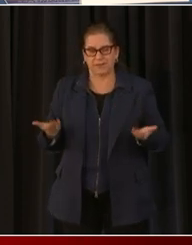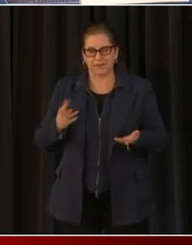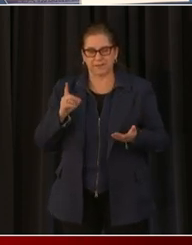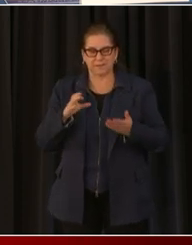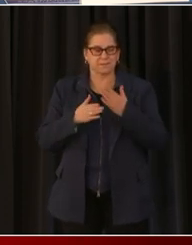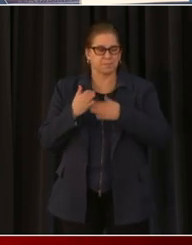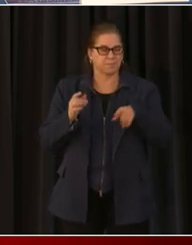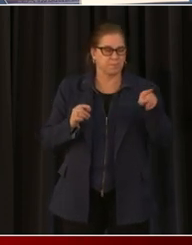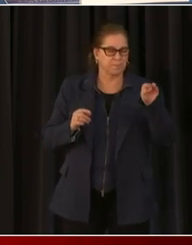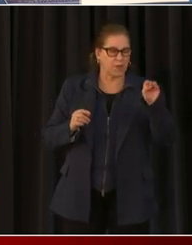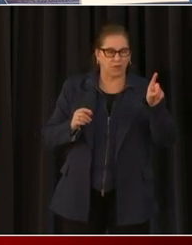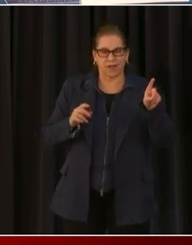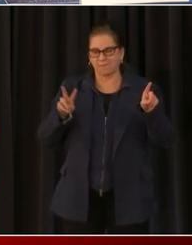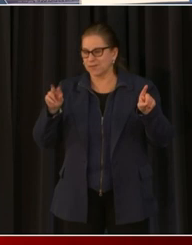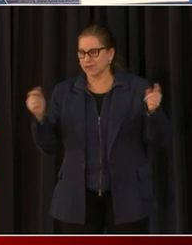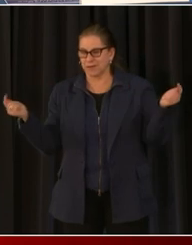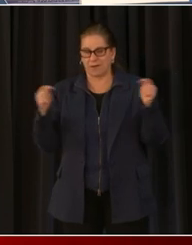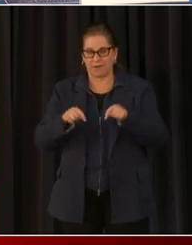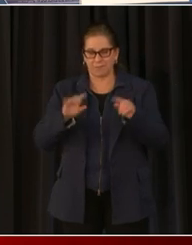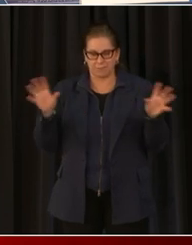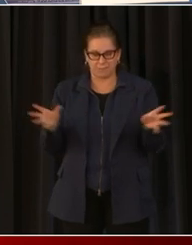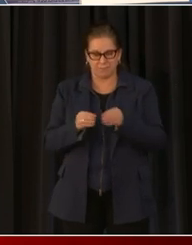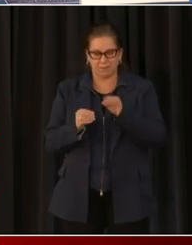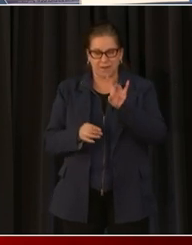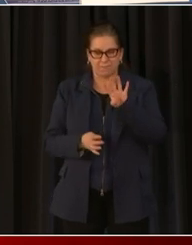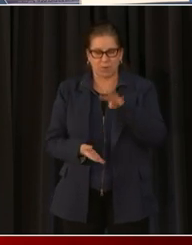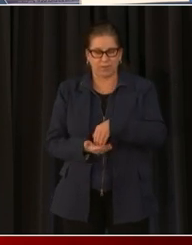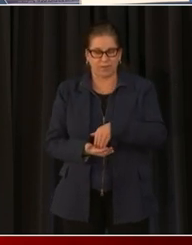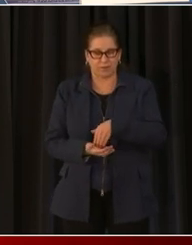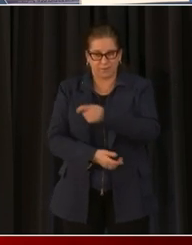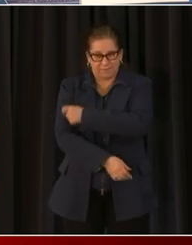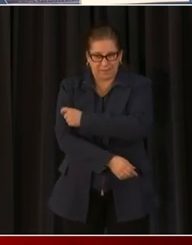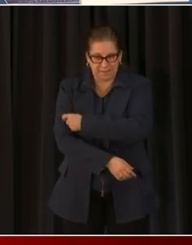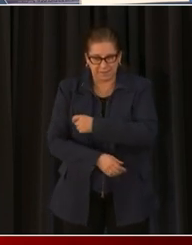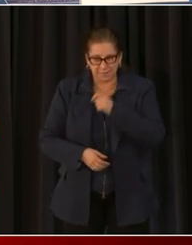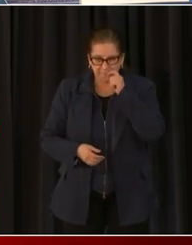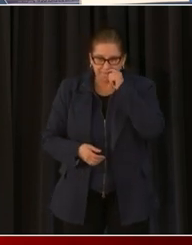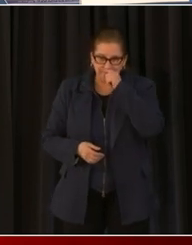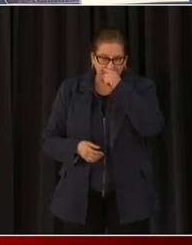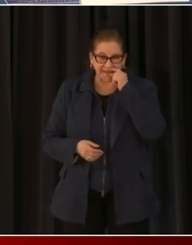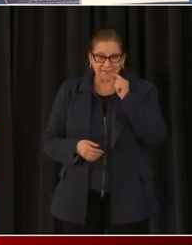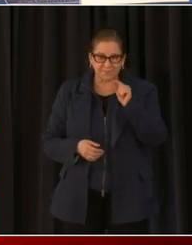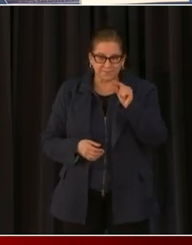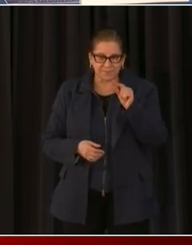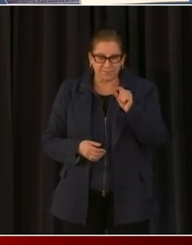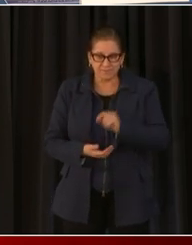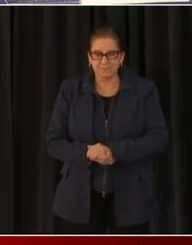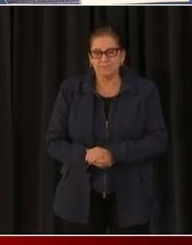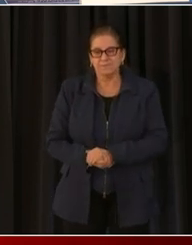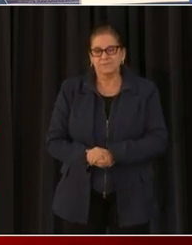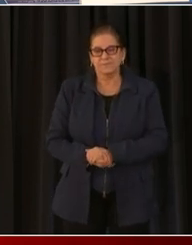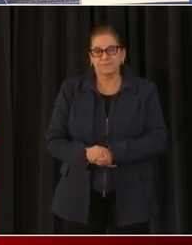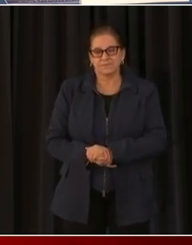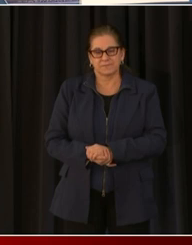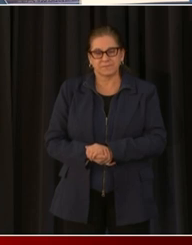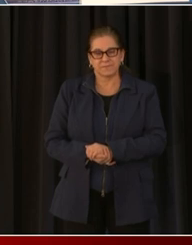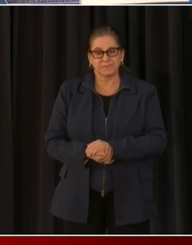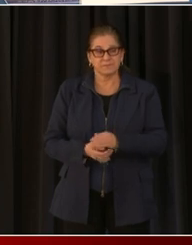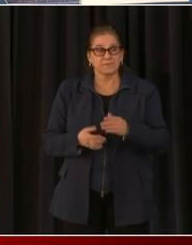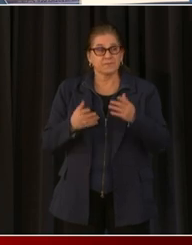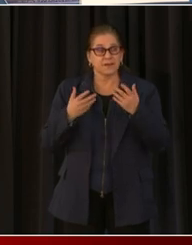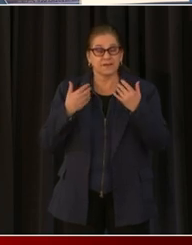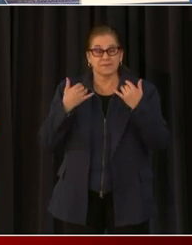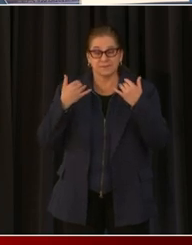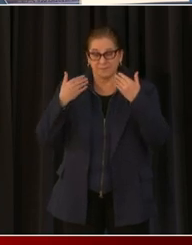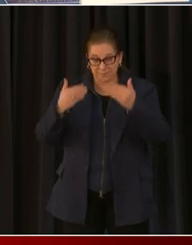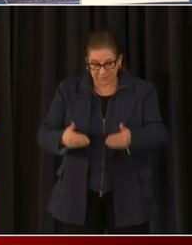completely vaccinated, meaning that they have received both doses of the vaccine. This is the breakdown by ward. You can see that